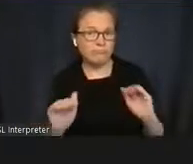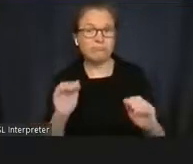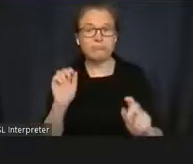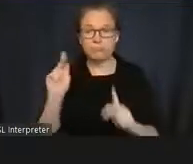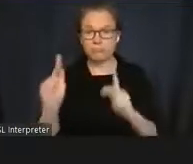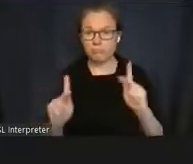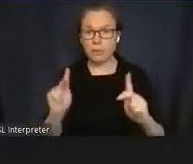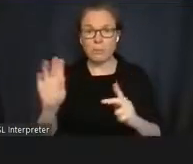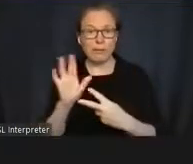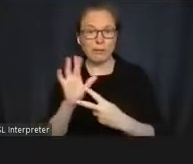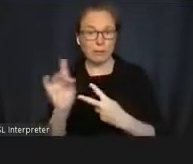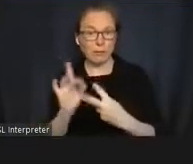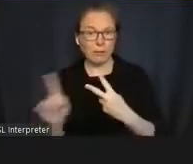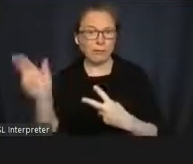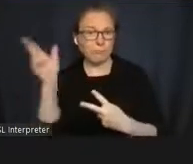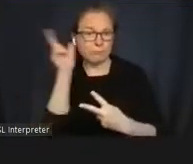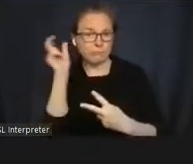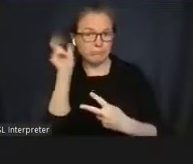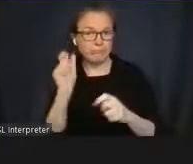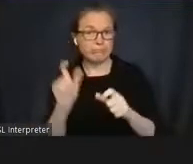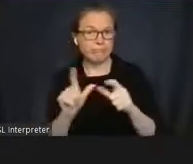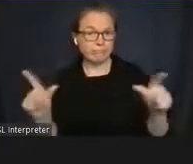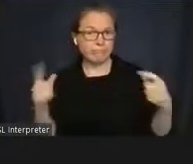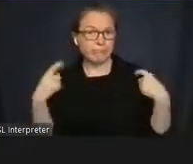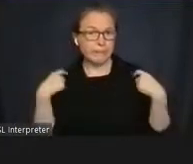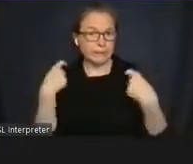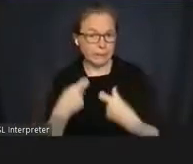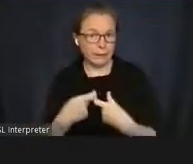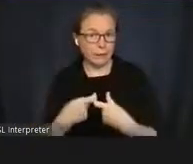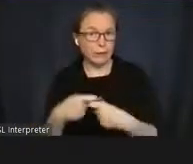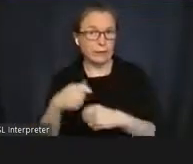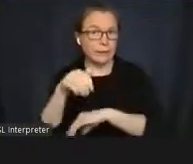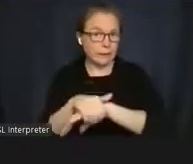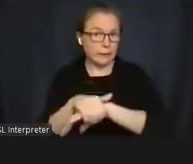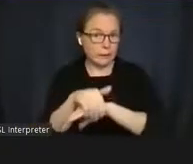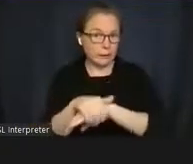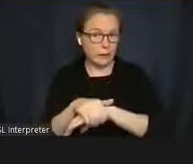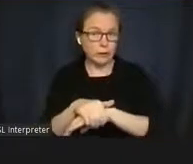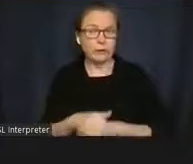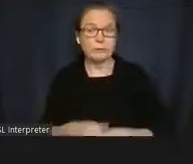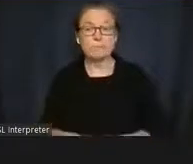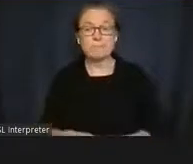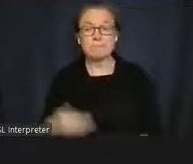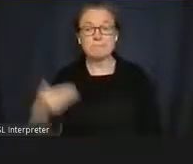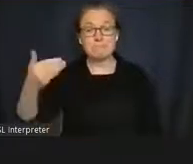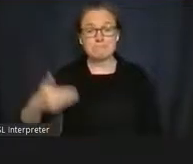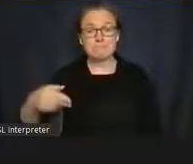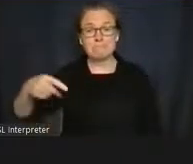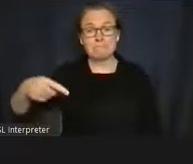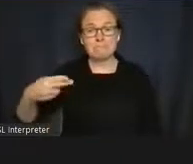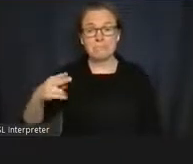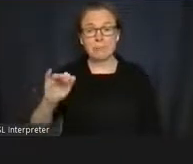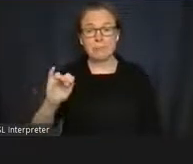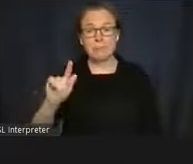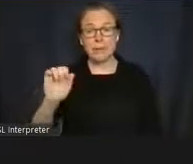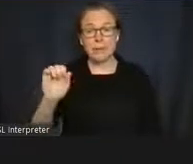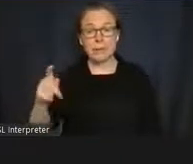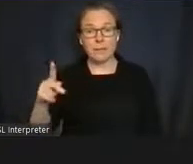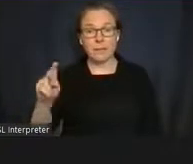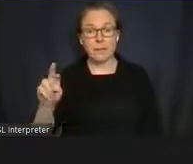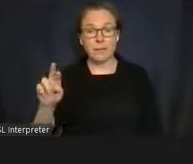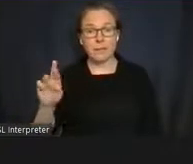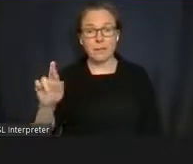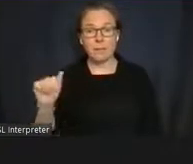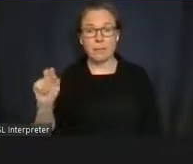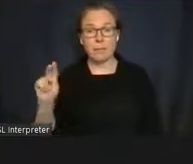those ways of accessing the Spanish interpretation. My name is Philip Bransford, and I use he,